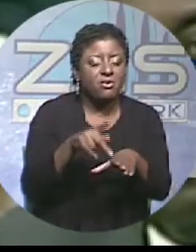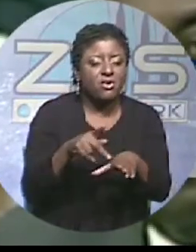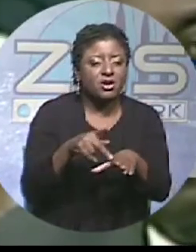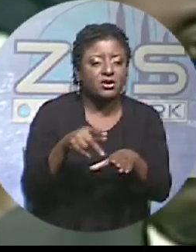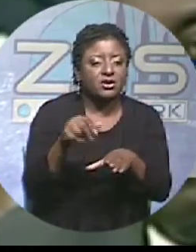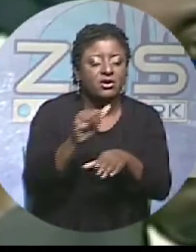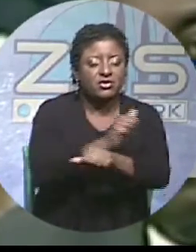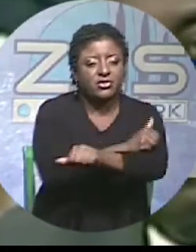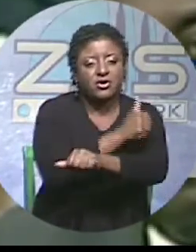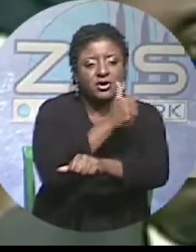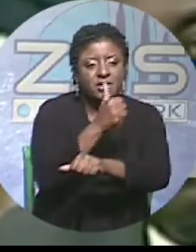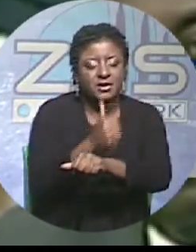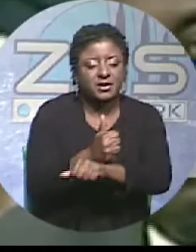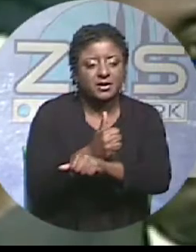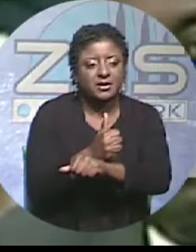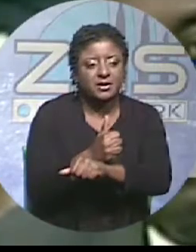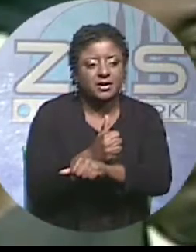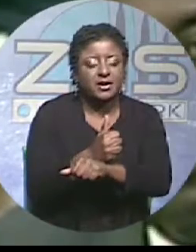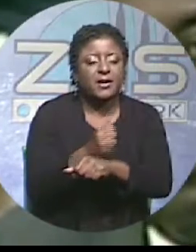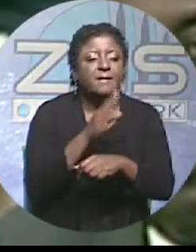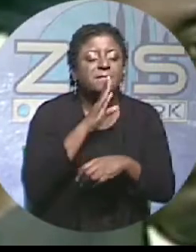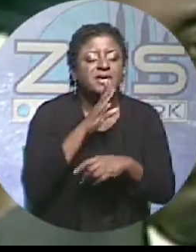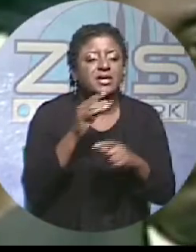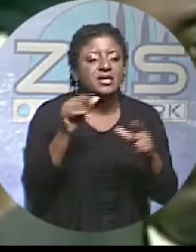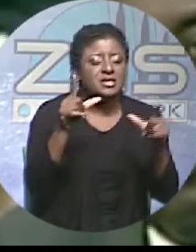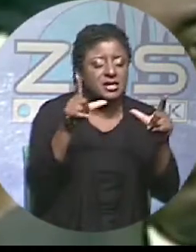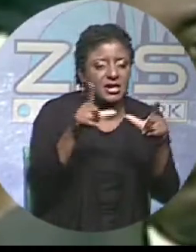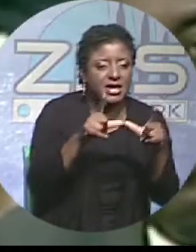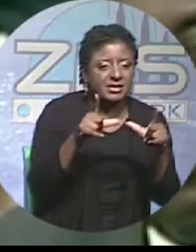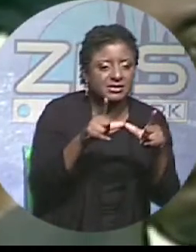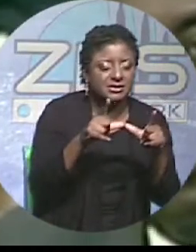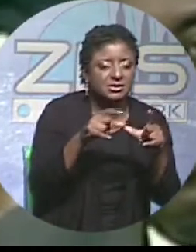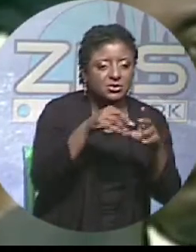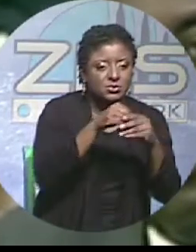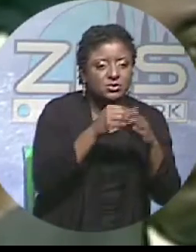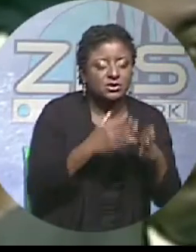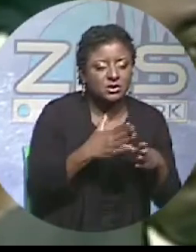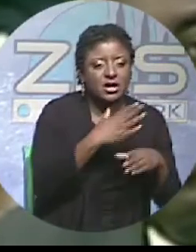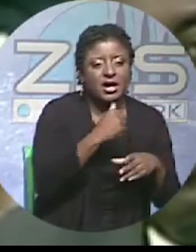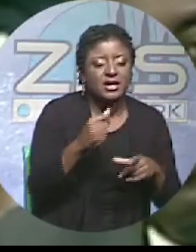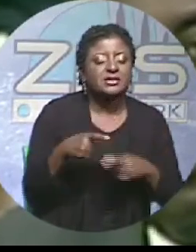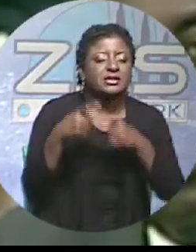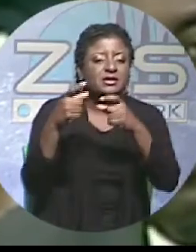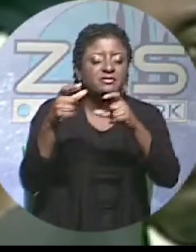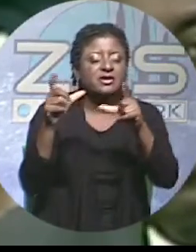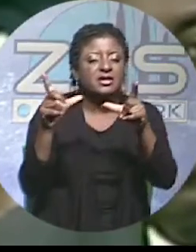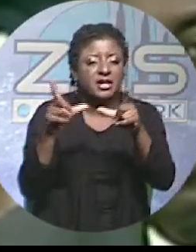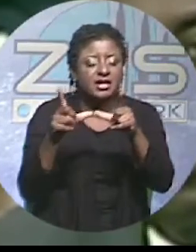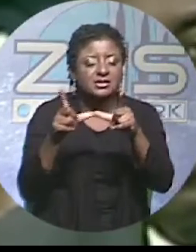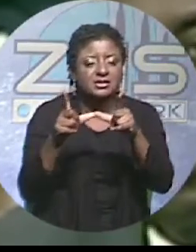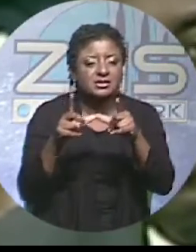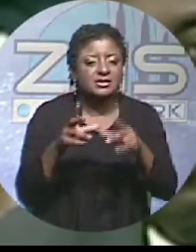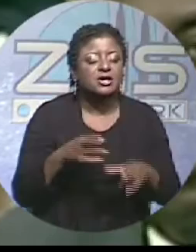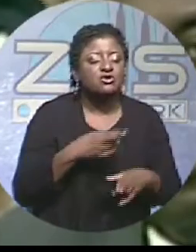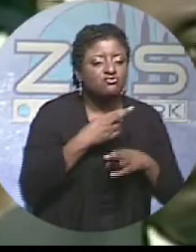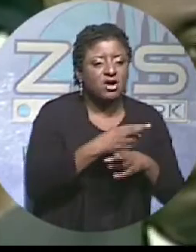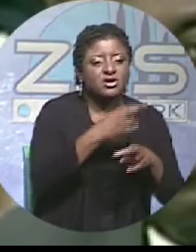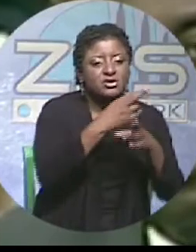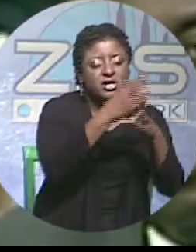be licensor and licensee, regulator and